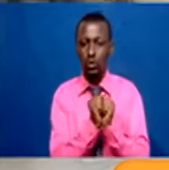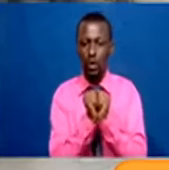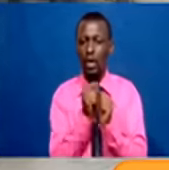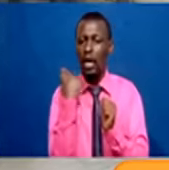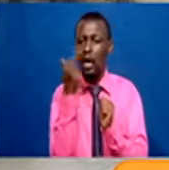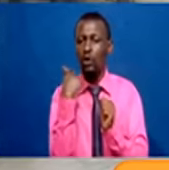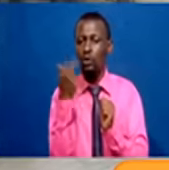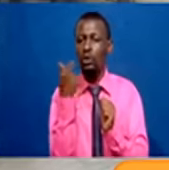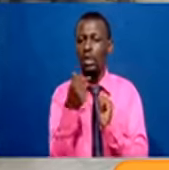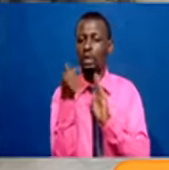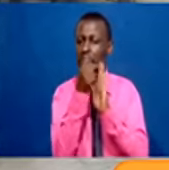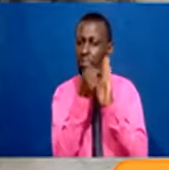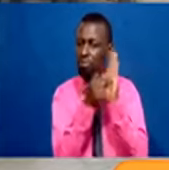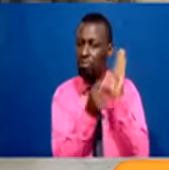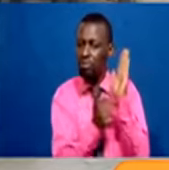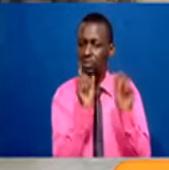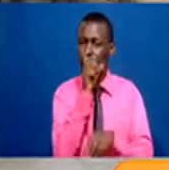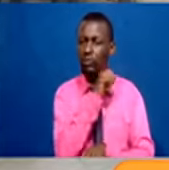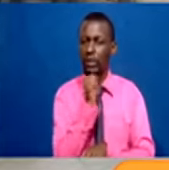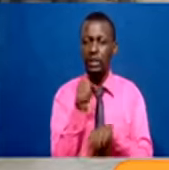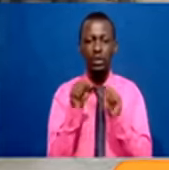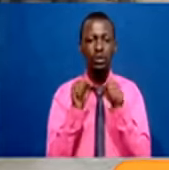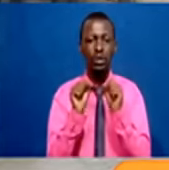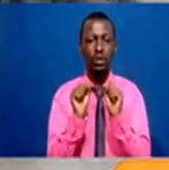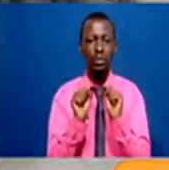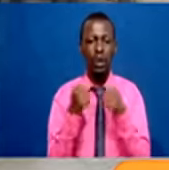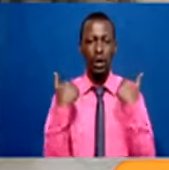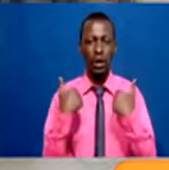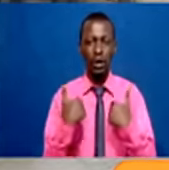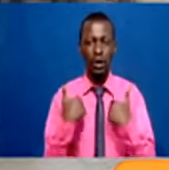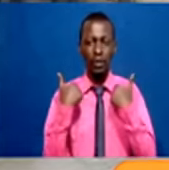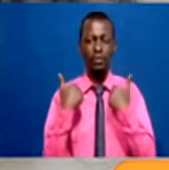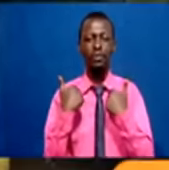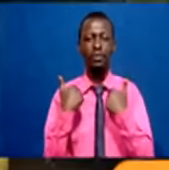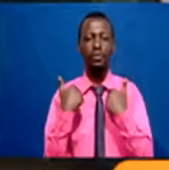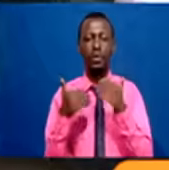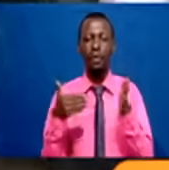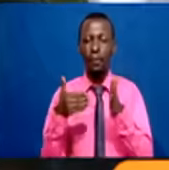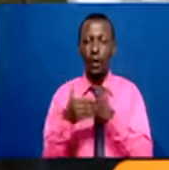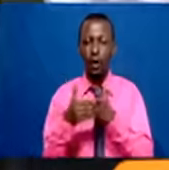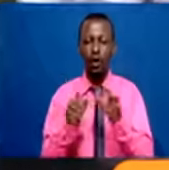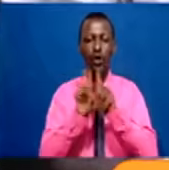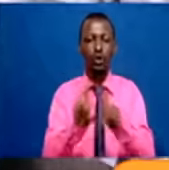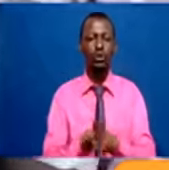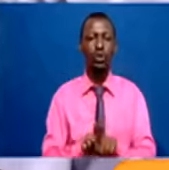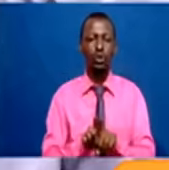sanctioned parties could face potential secondary sanctions. The Kenyan